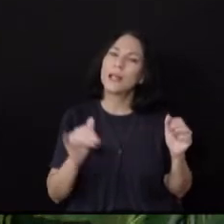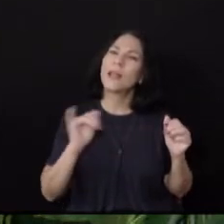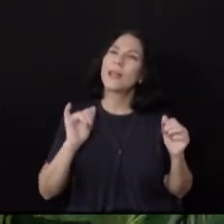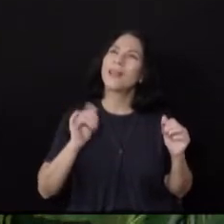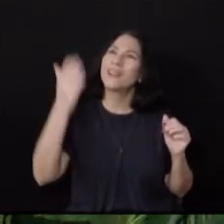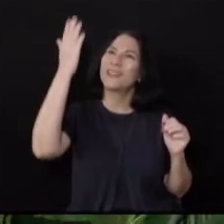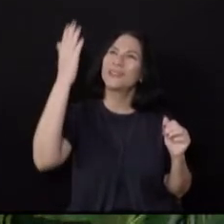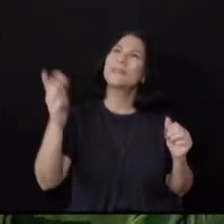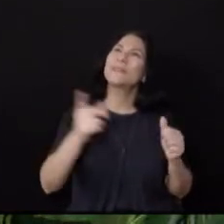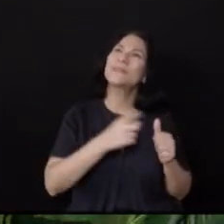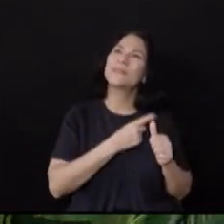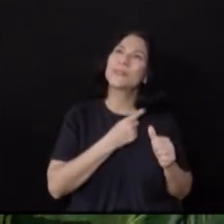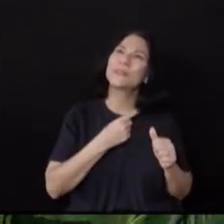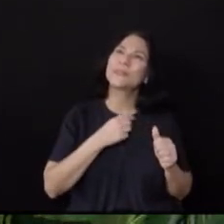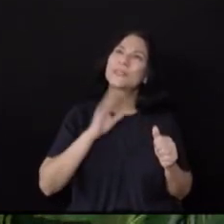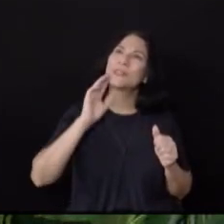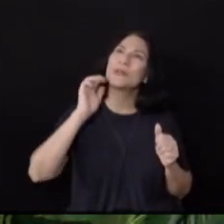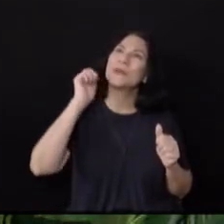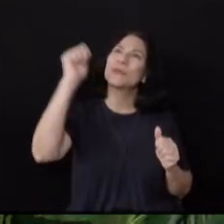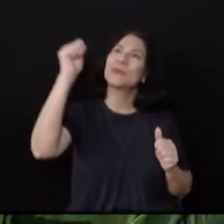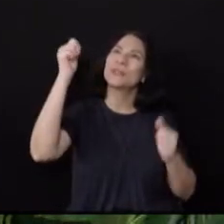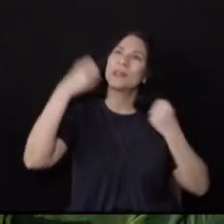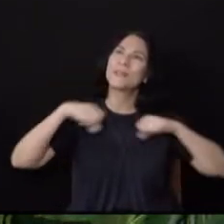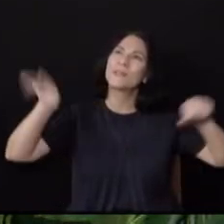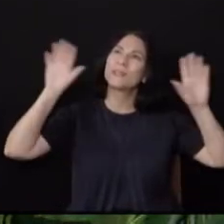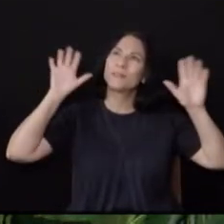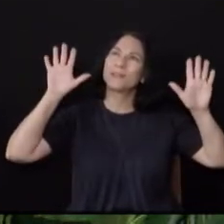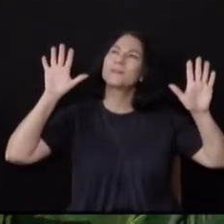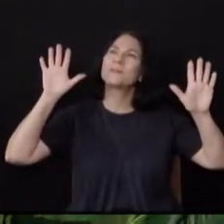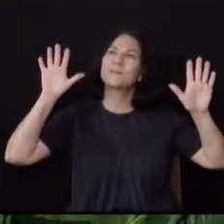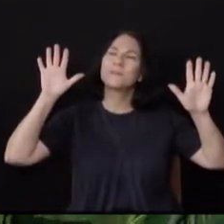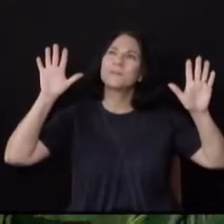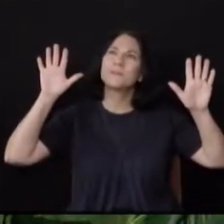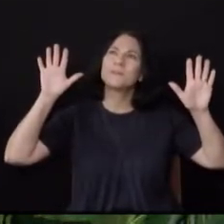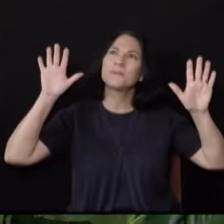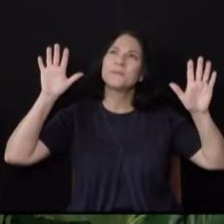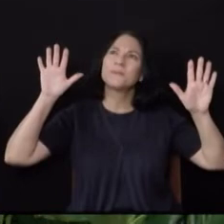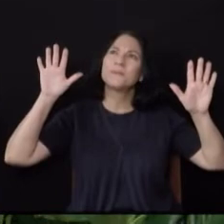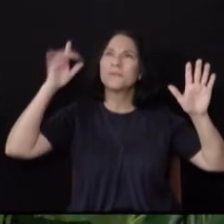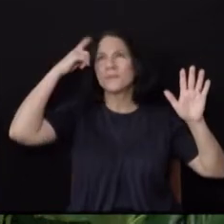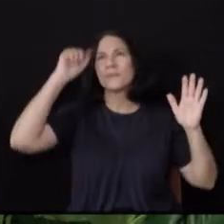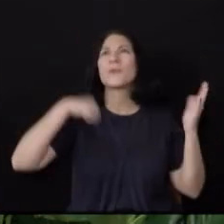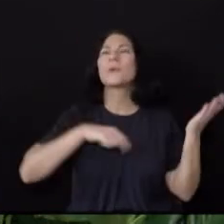have first laid down your life for us.